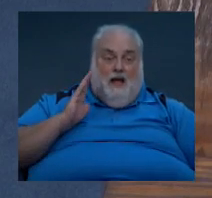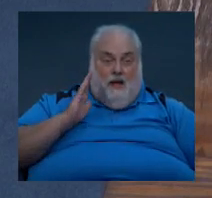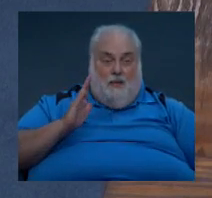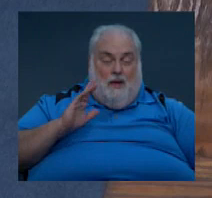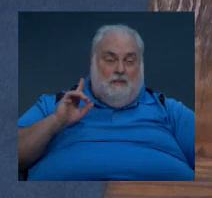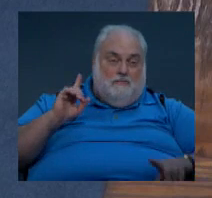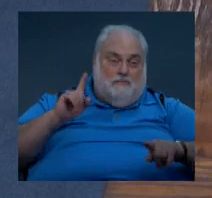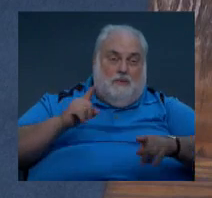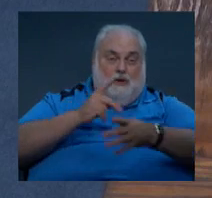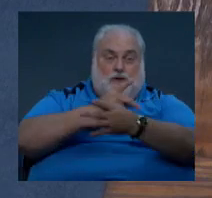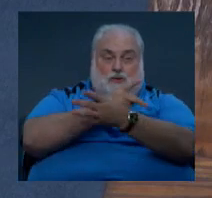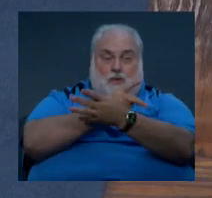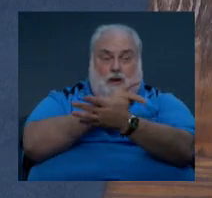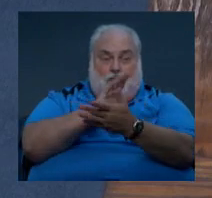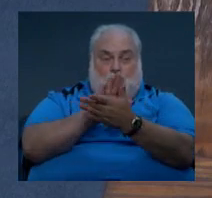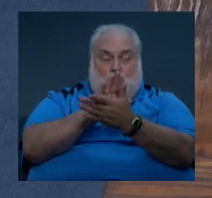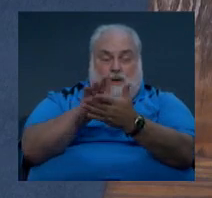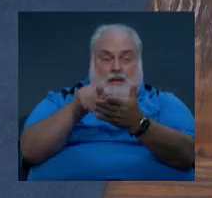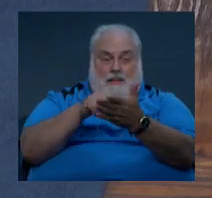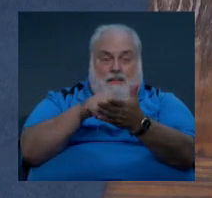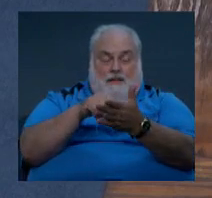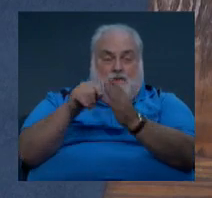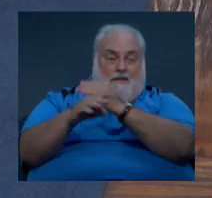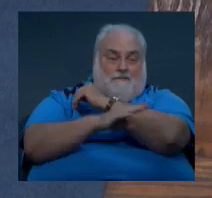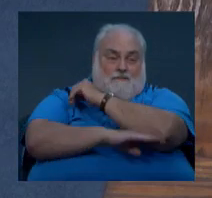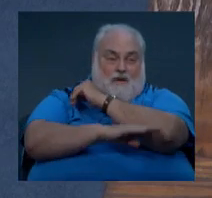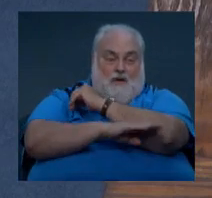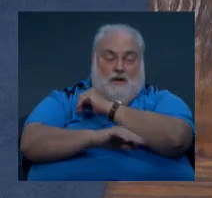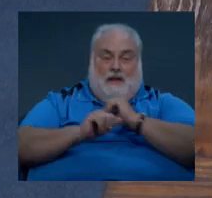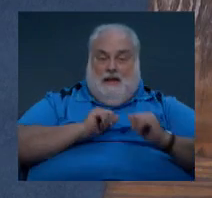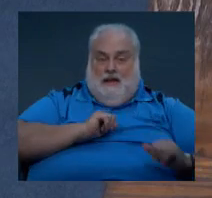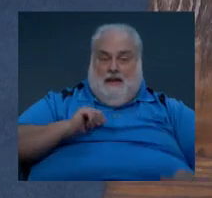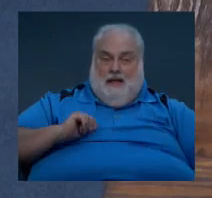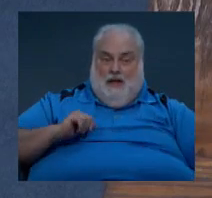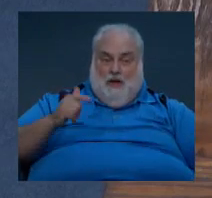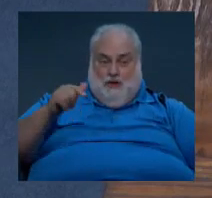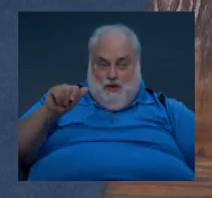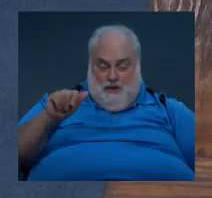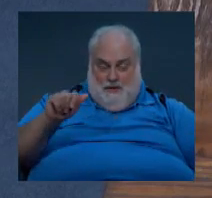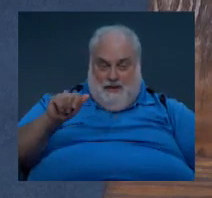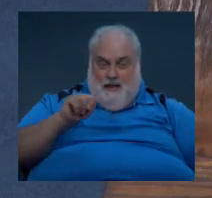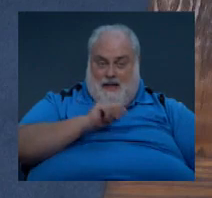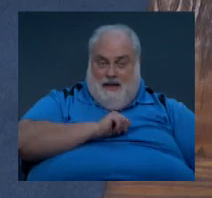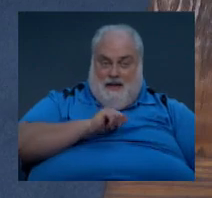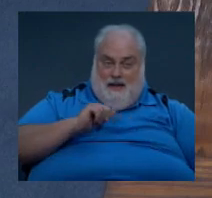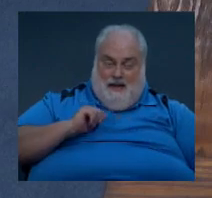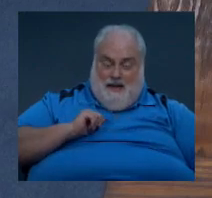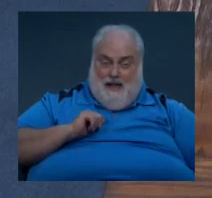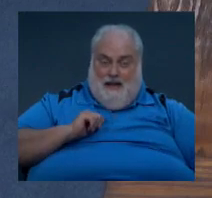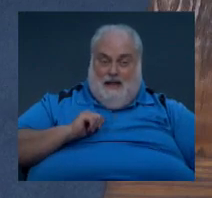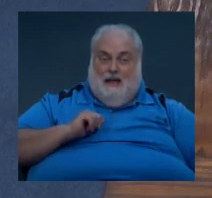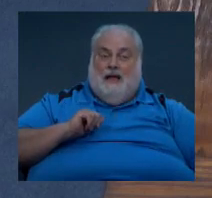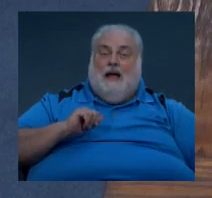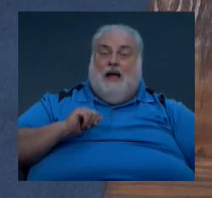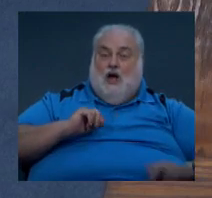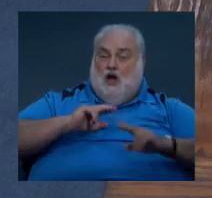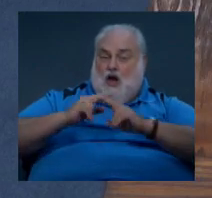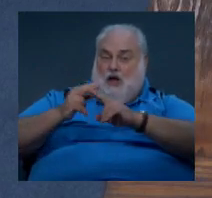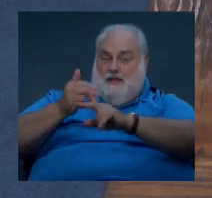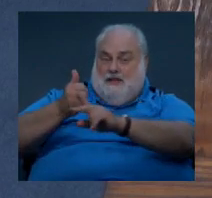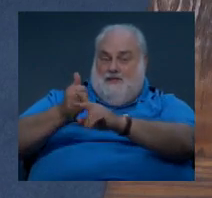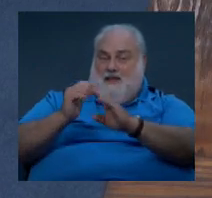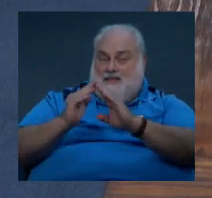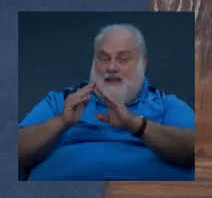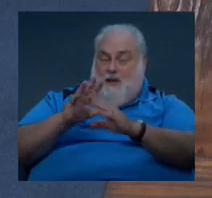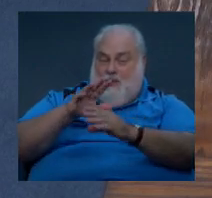attending grad school this fall in Atlanta. And as you may know, Atlanta considers itself a city and a park, and they have